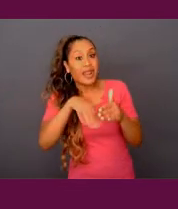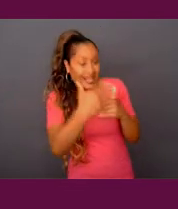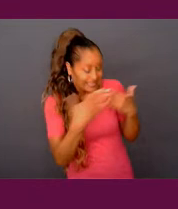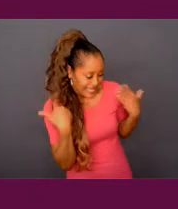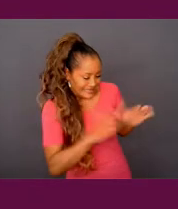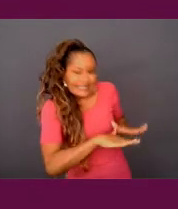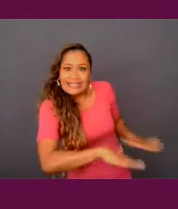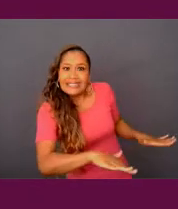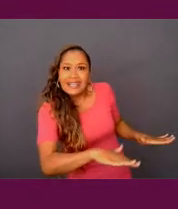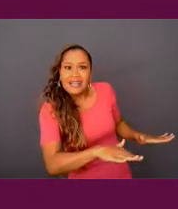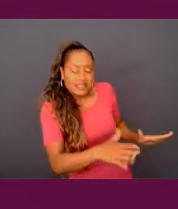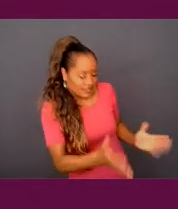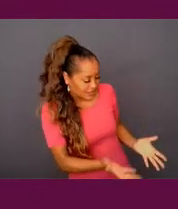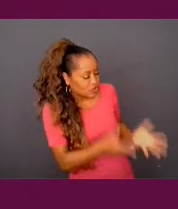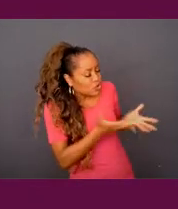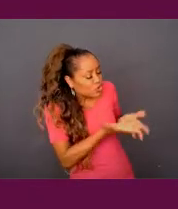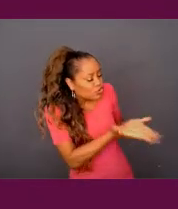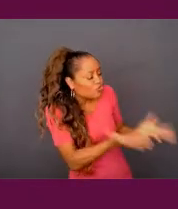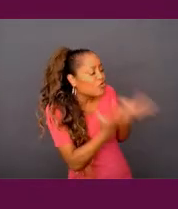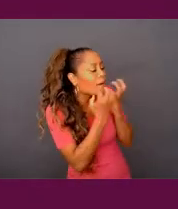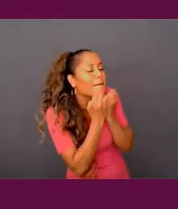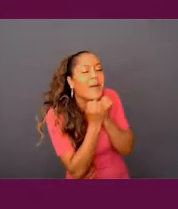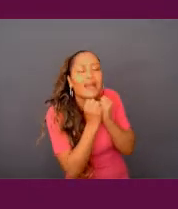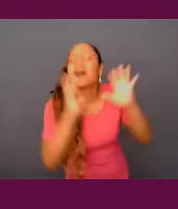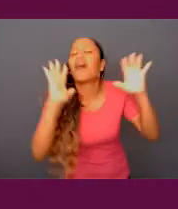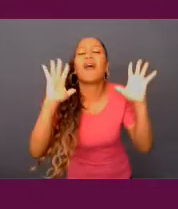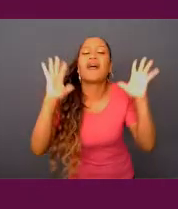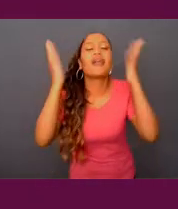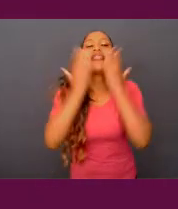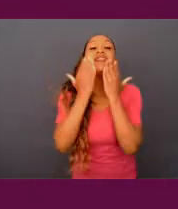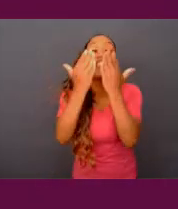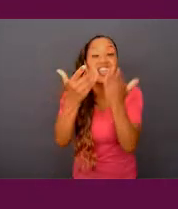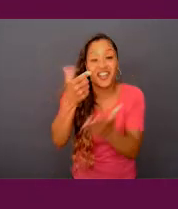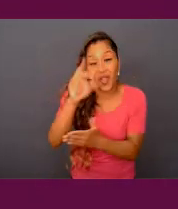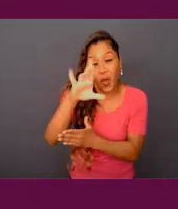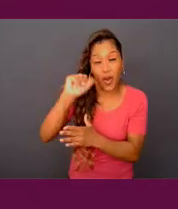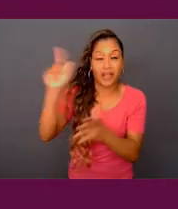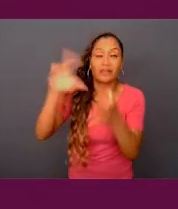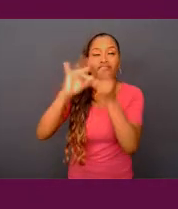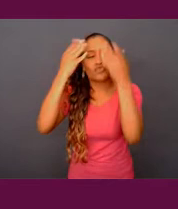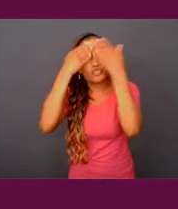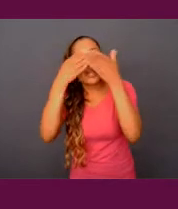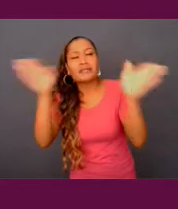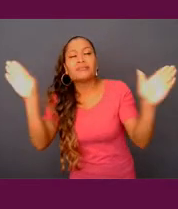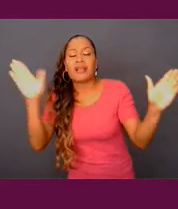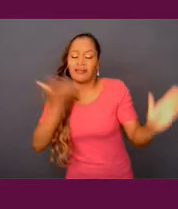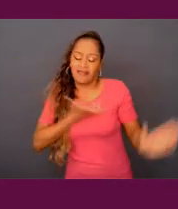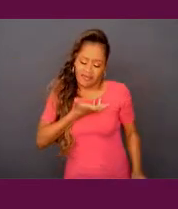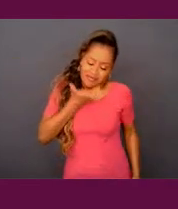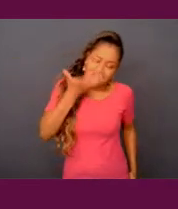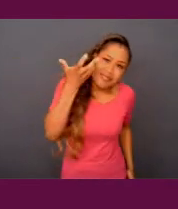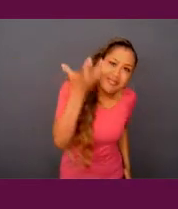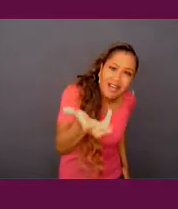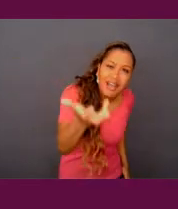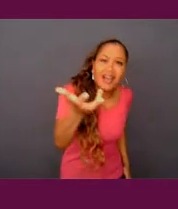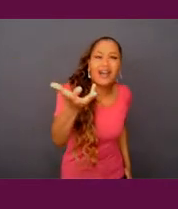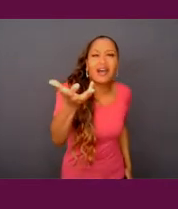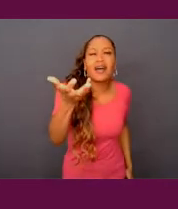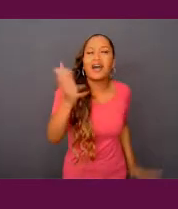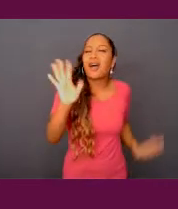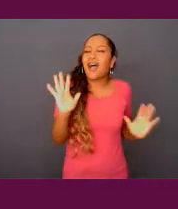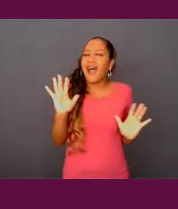that they matter. Oh, thank you so much, Gloria, for your transparency and vulnerability. What